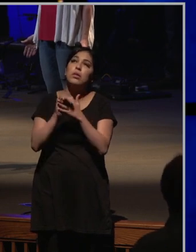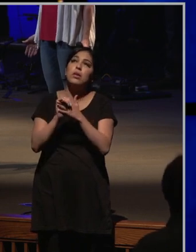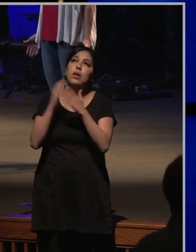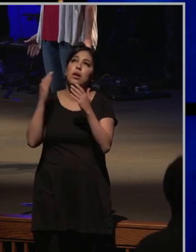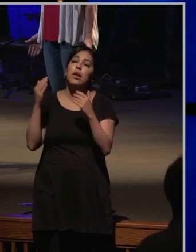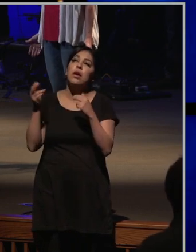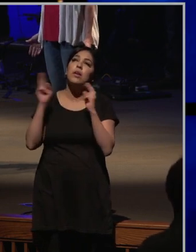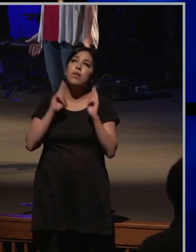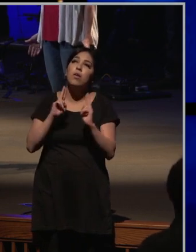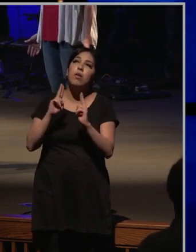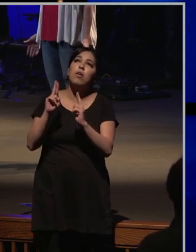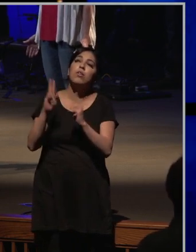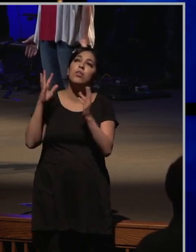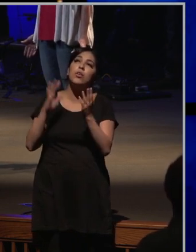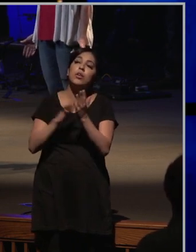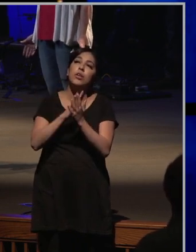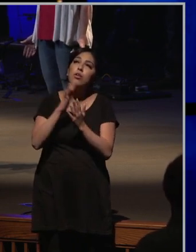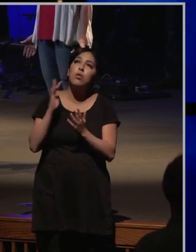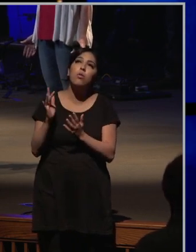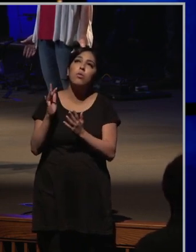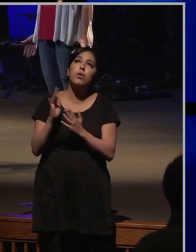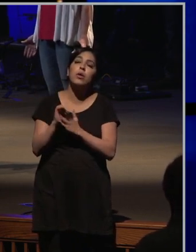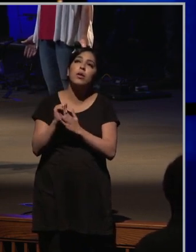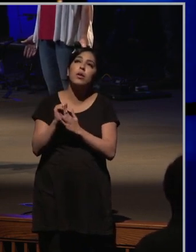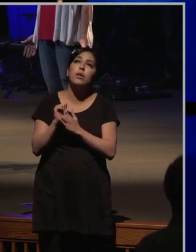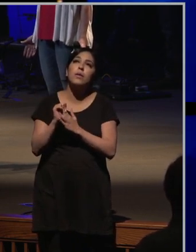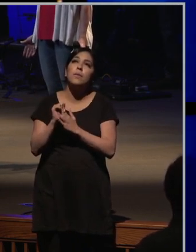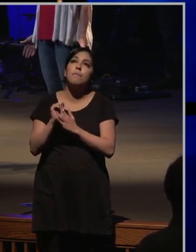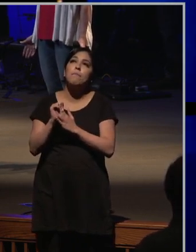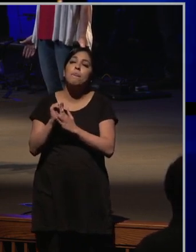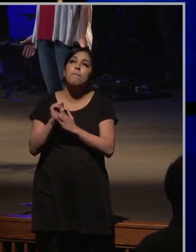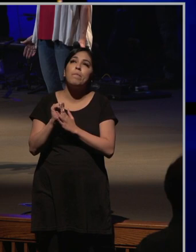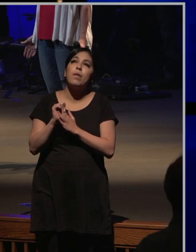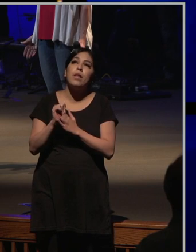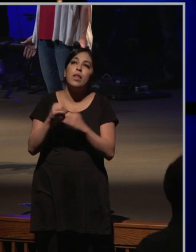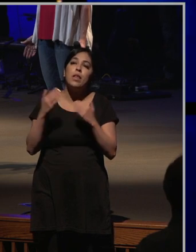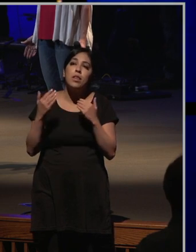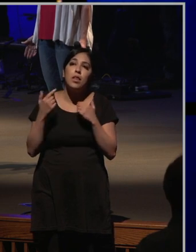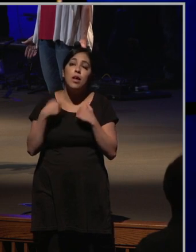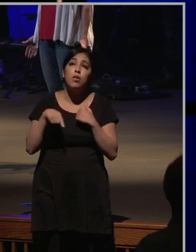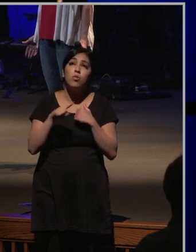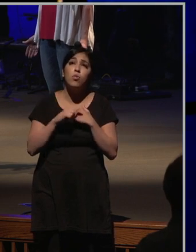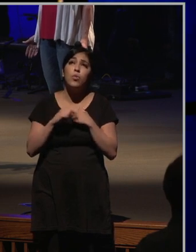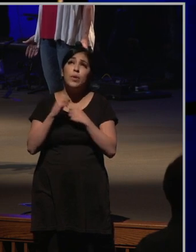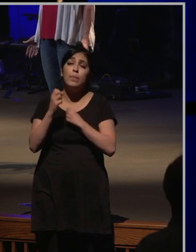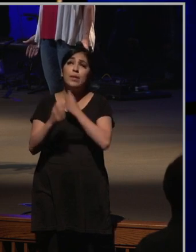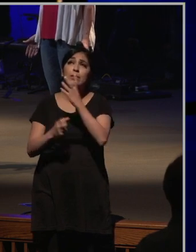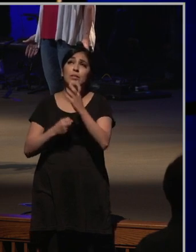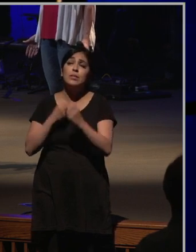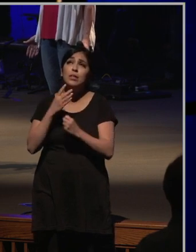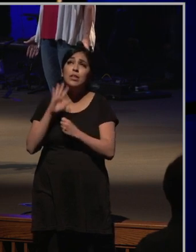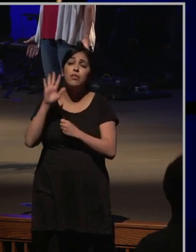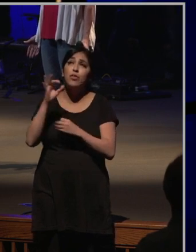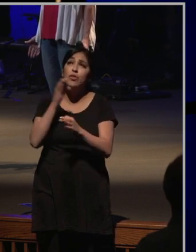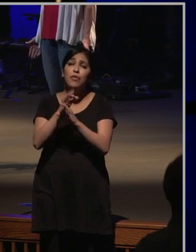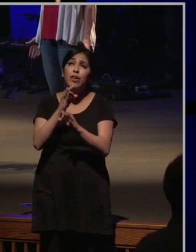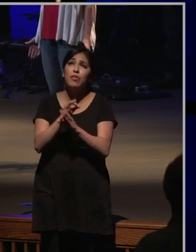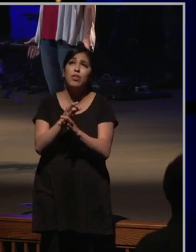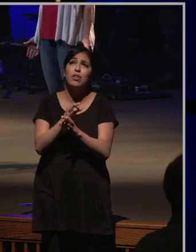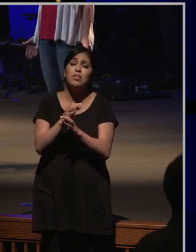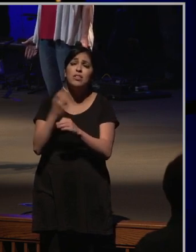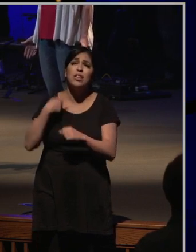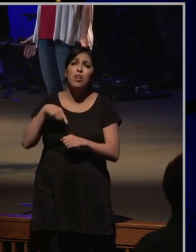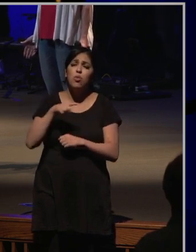glory. May we bring you honor. May we sing of your faithfulness. Remind our hearts of that truth. Lord,